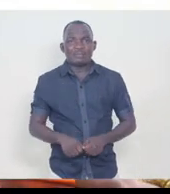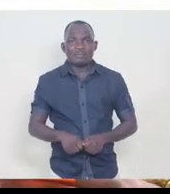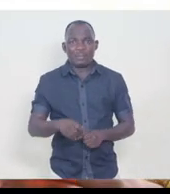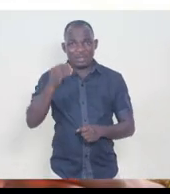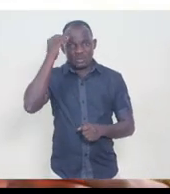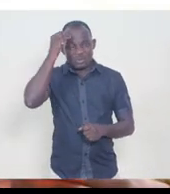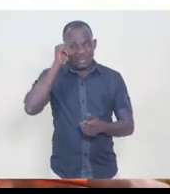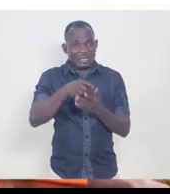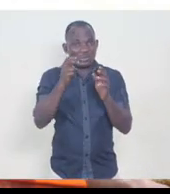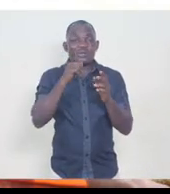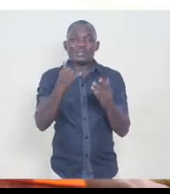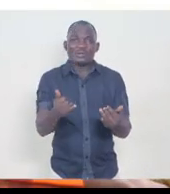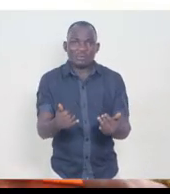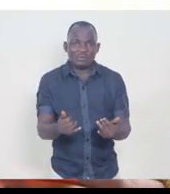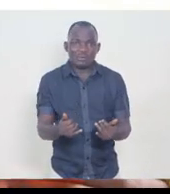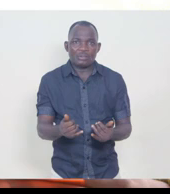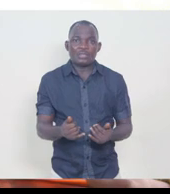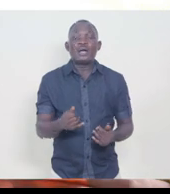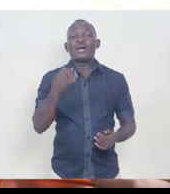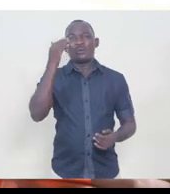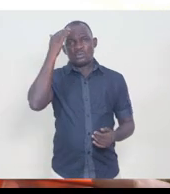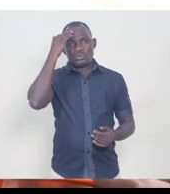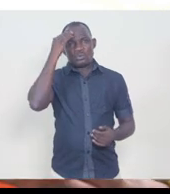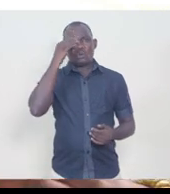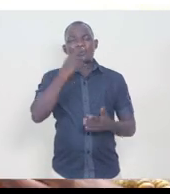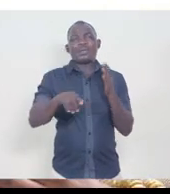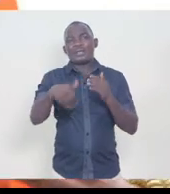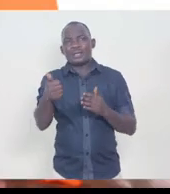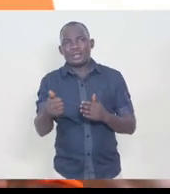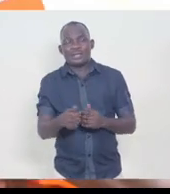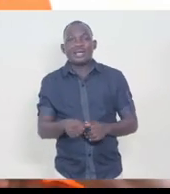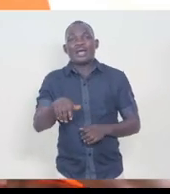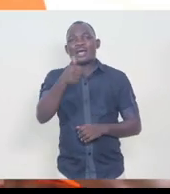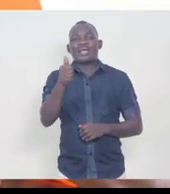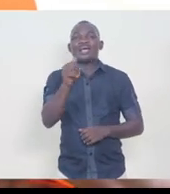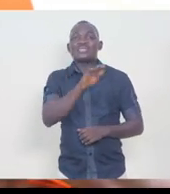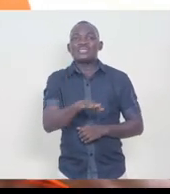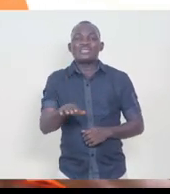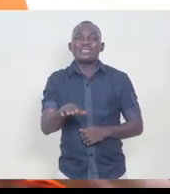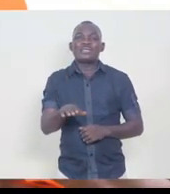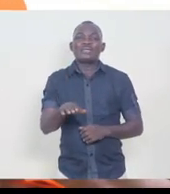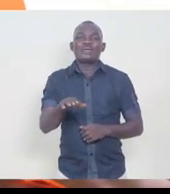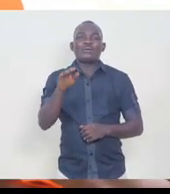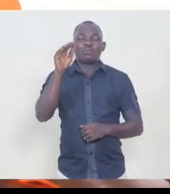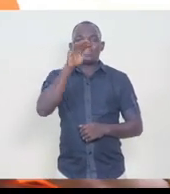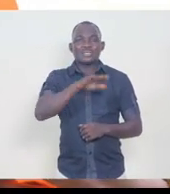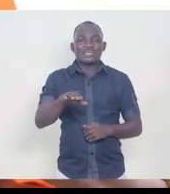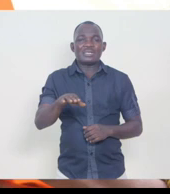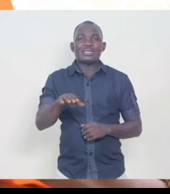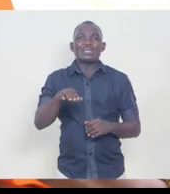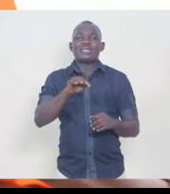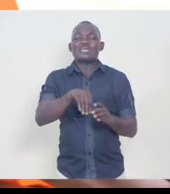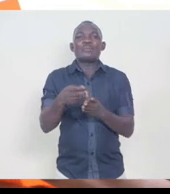know we are not taking that case, right? I know. What else do you have for me? Child beggar was killed by a trailer in traffic.